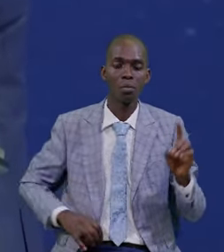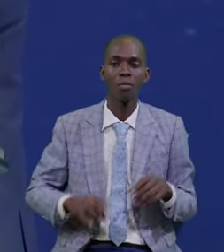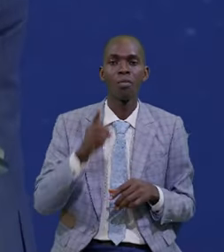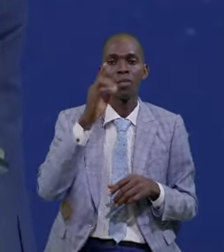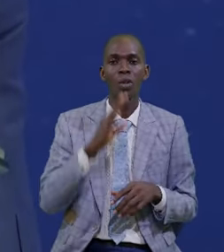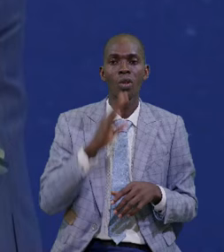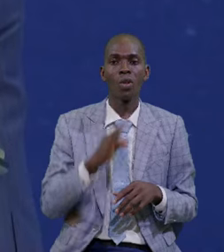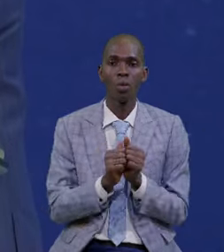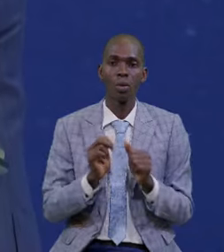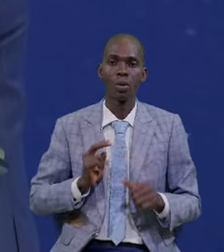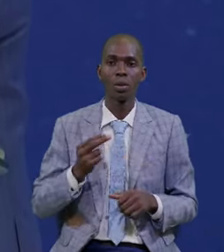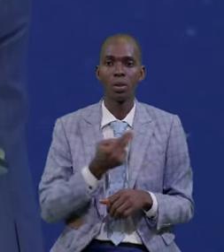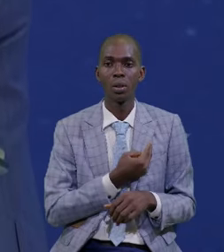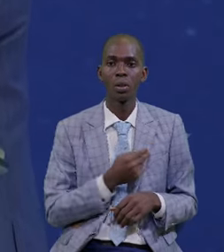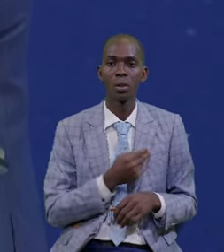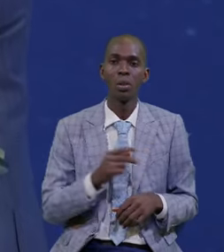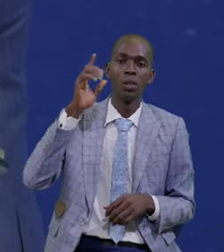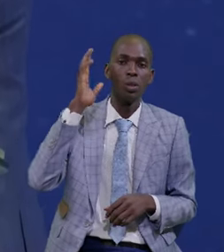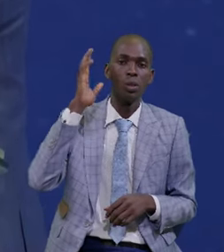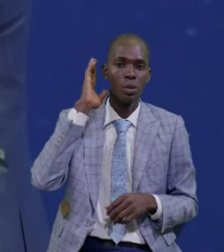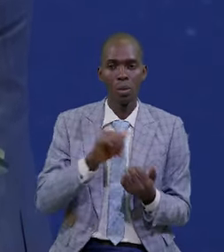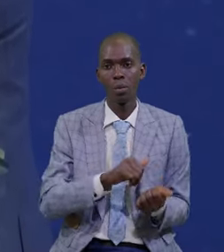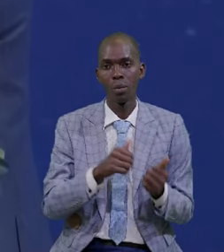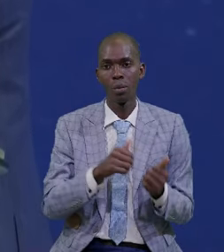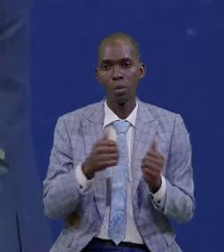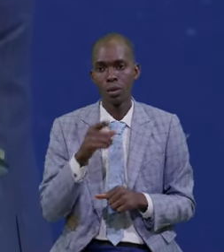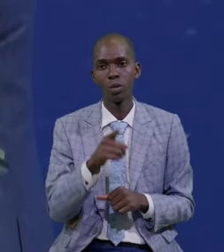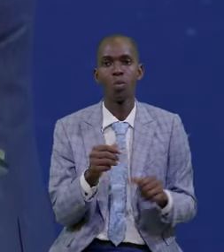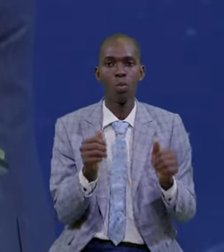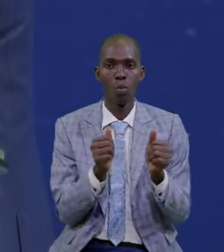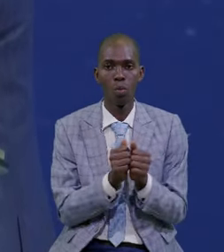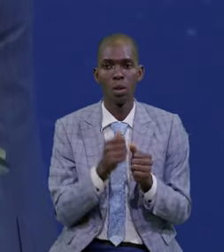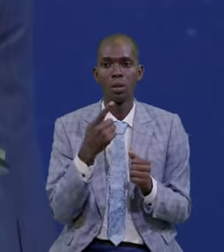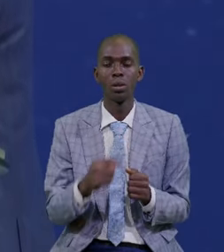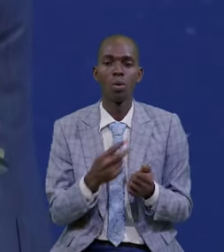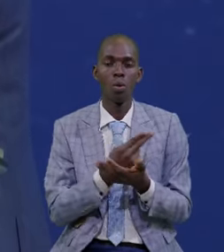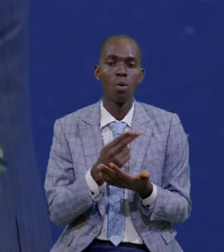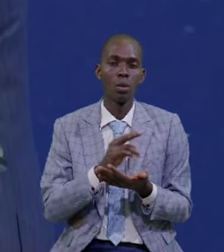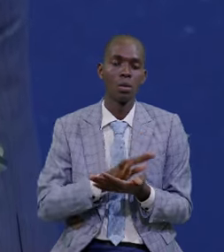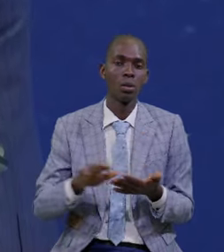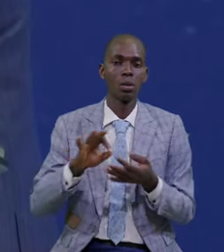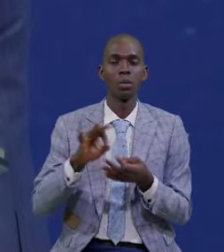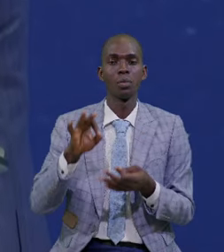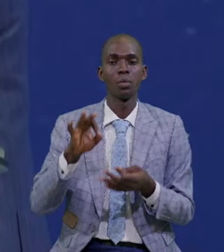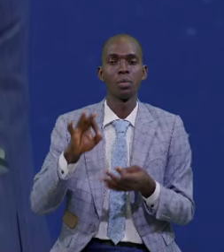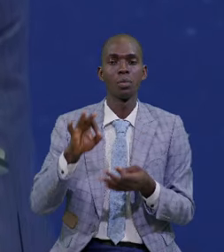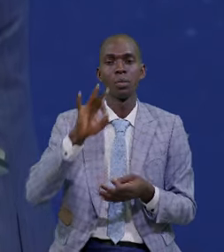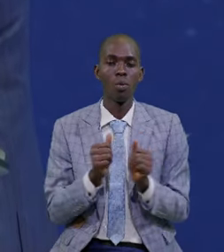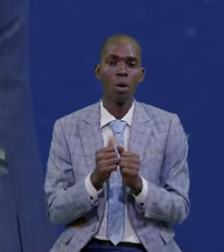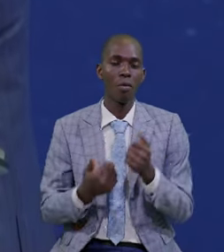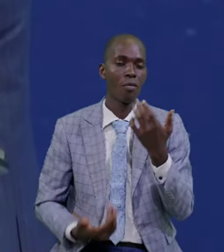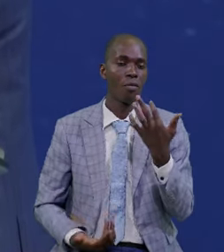us, he will baptize you with the Holy Ghost and with fire. Look at